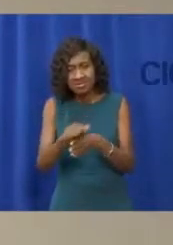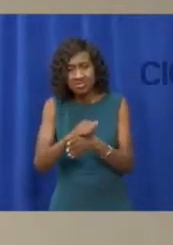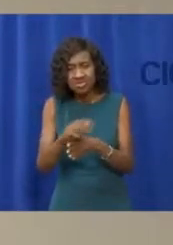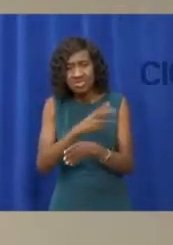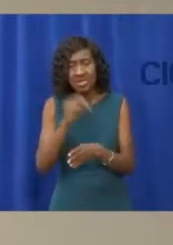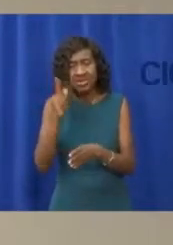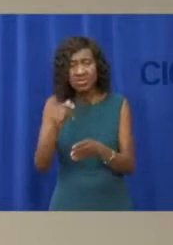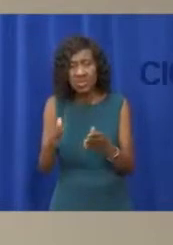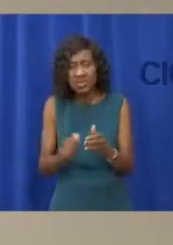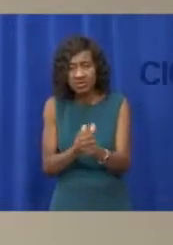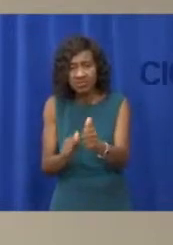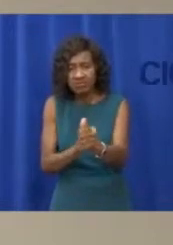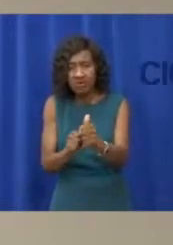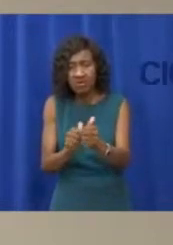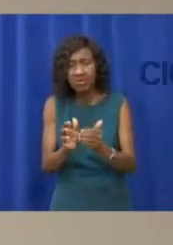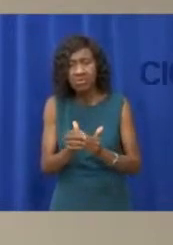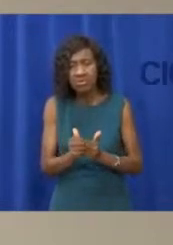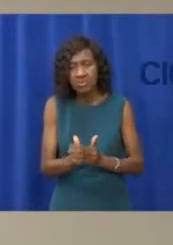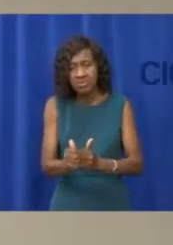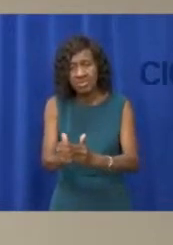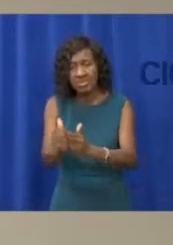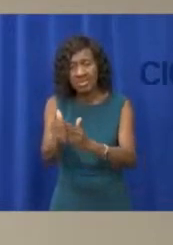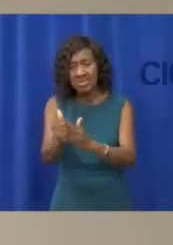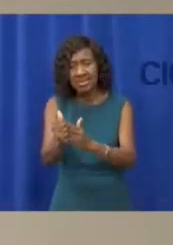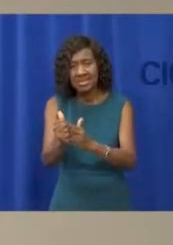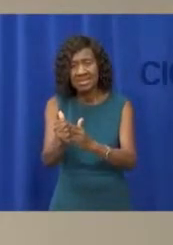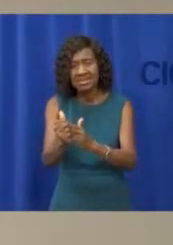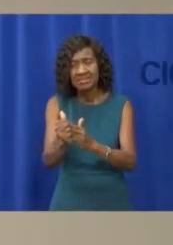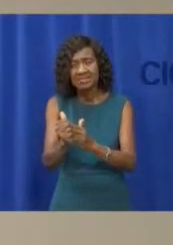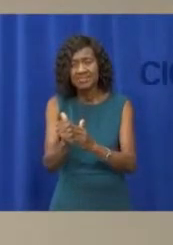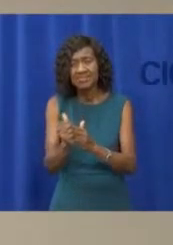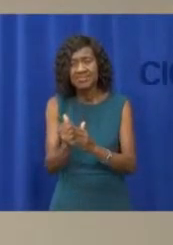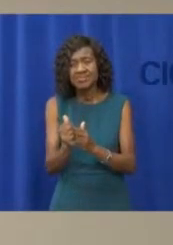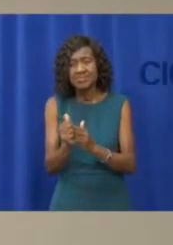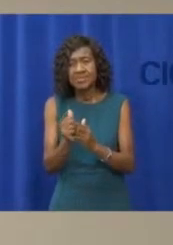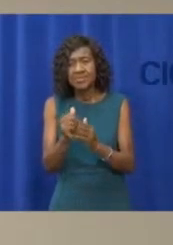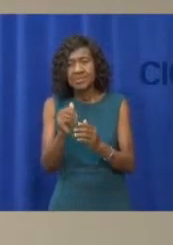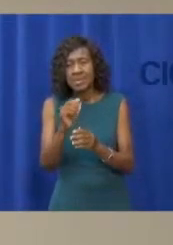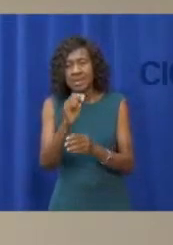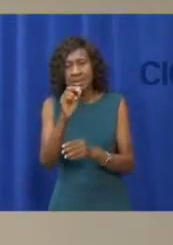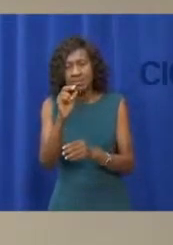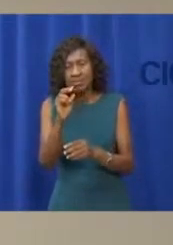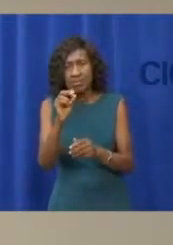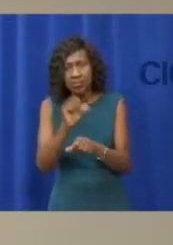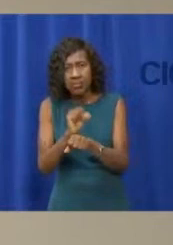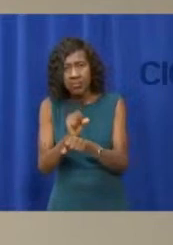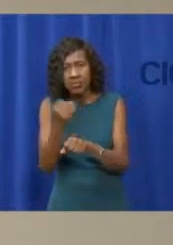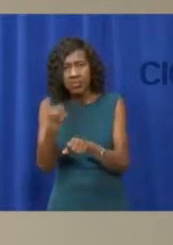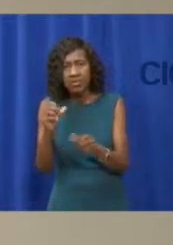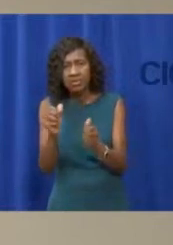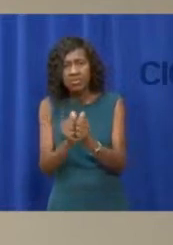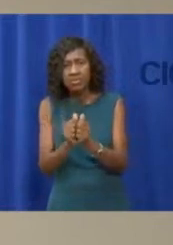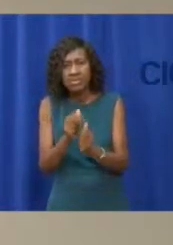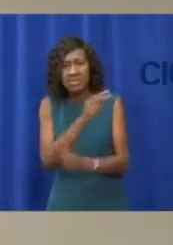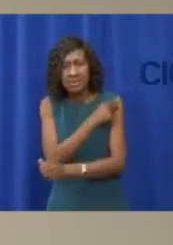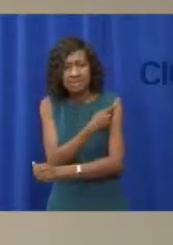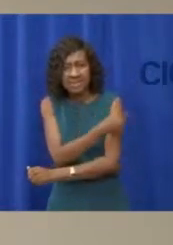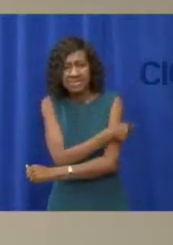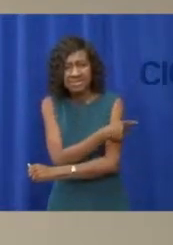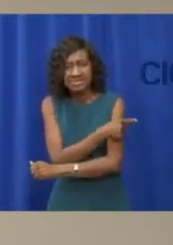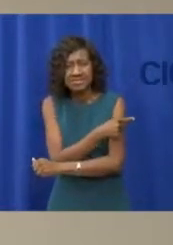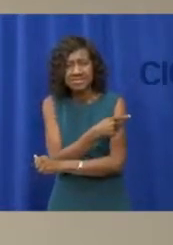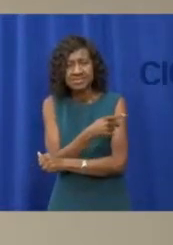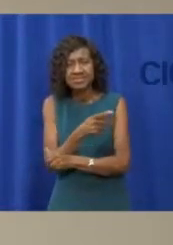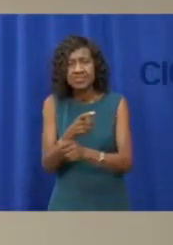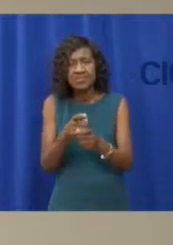includes, but not limited to, triage of the patient, infection prevention and control, management